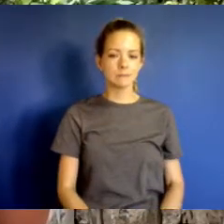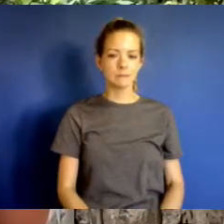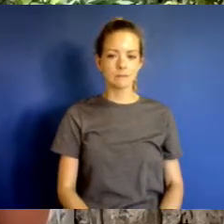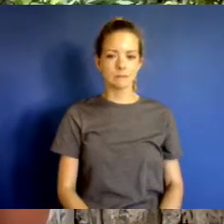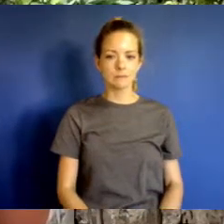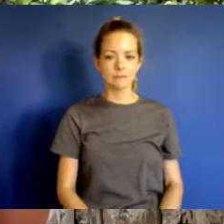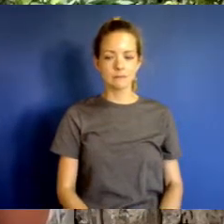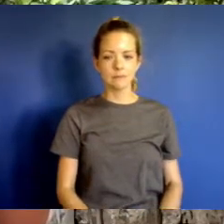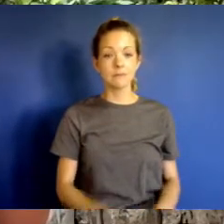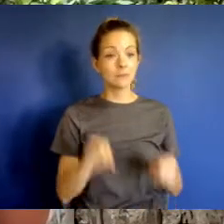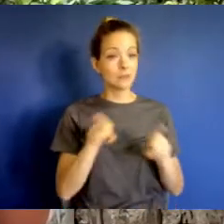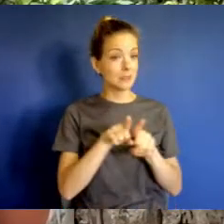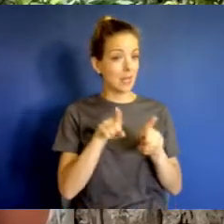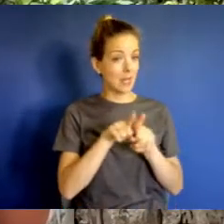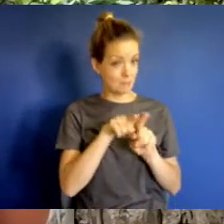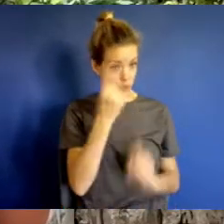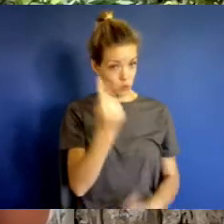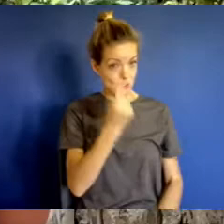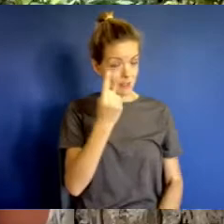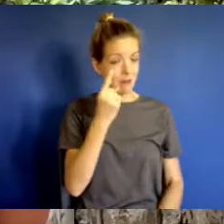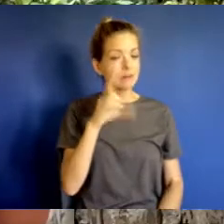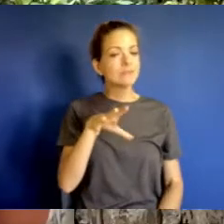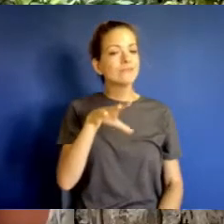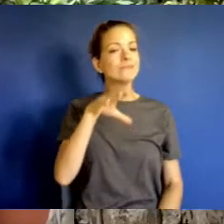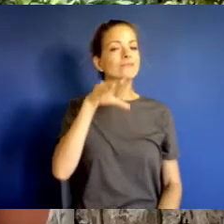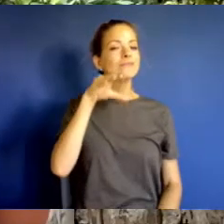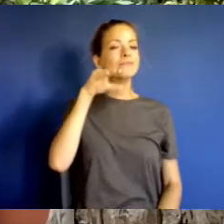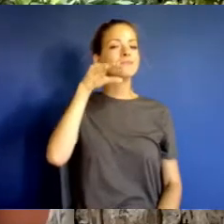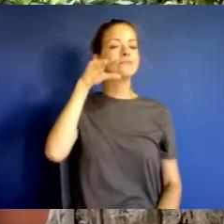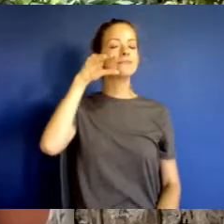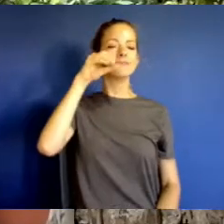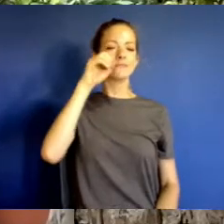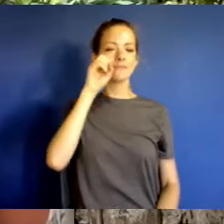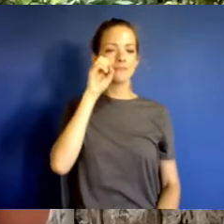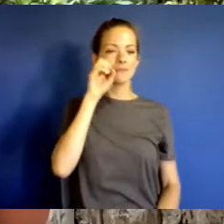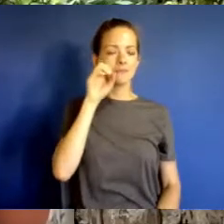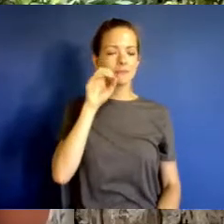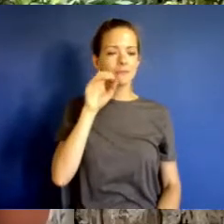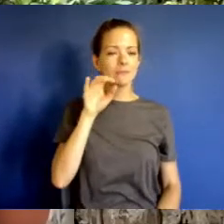Just like the inhale, just like the exhale.